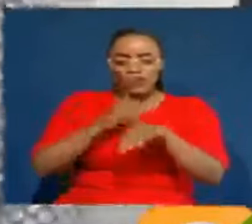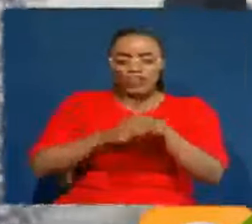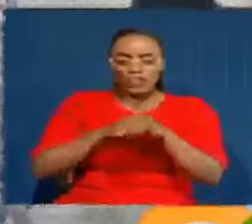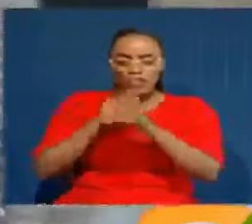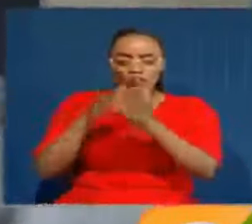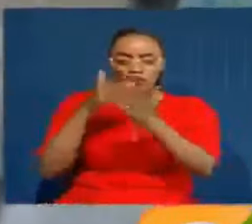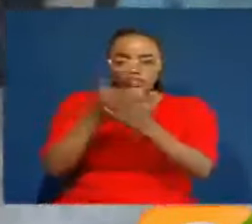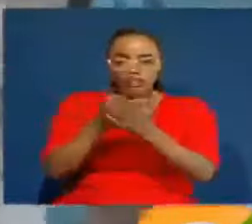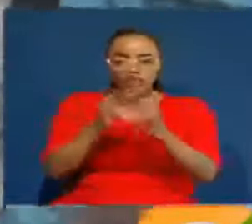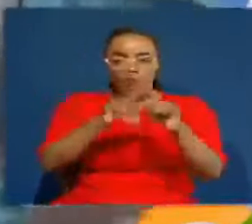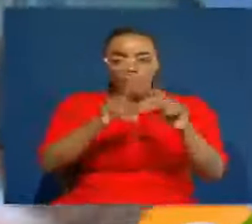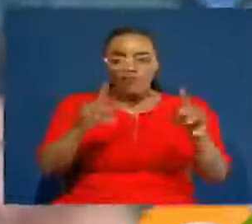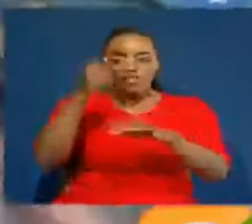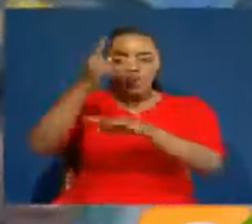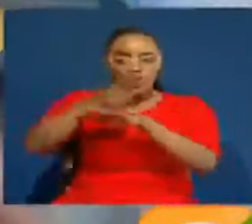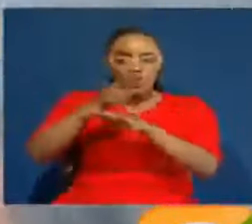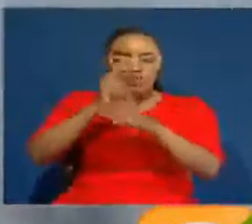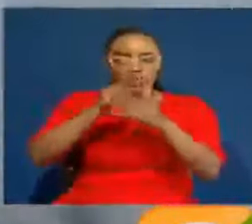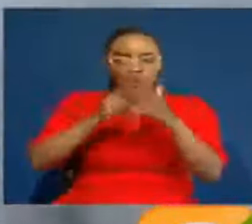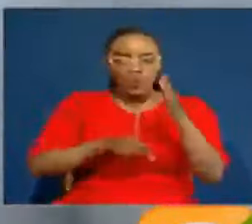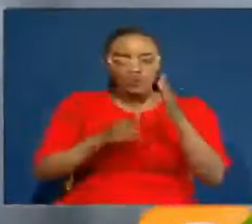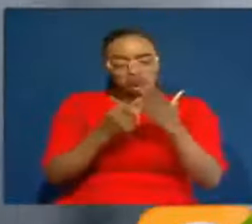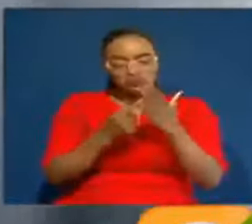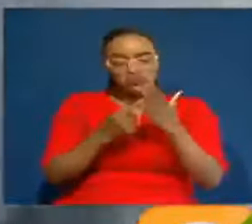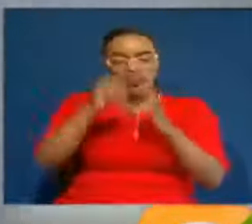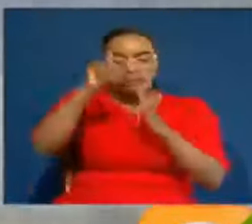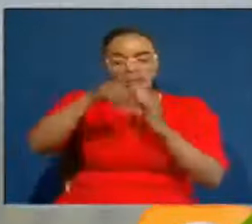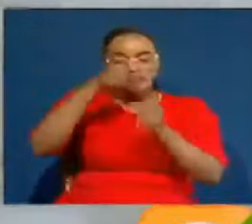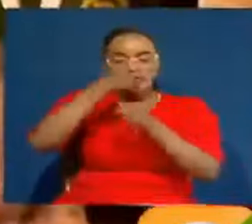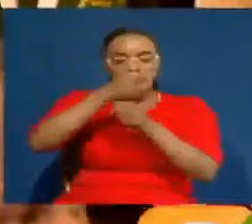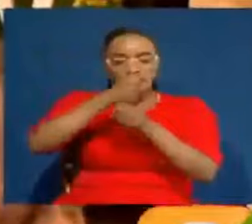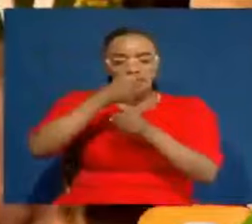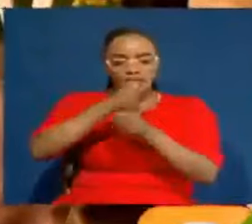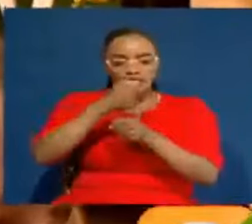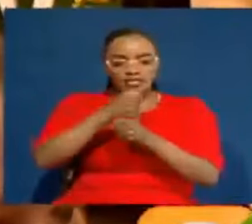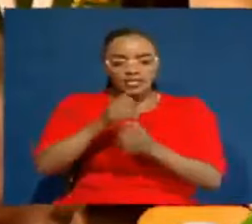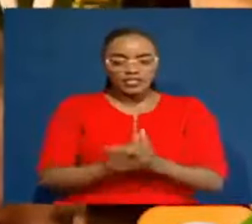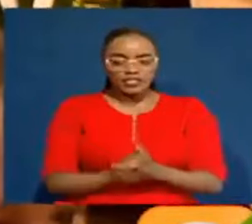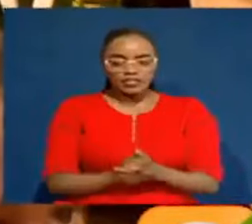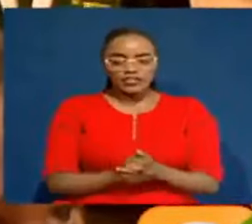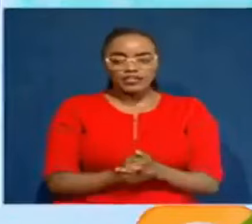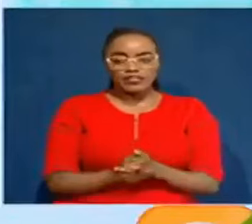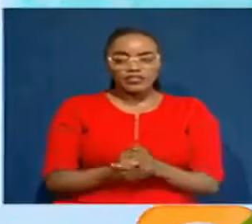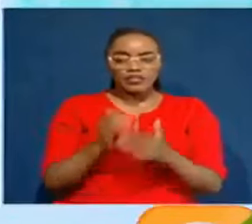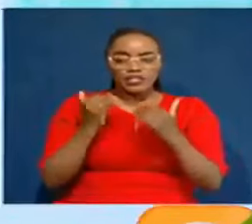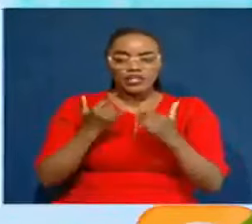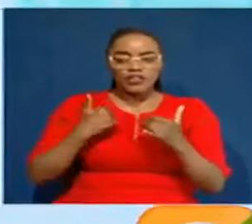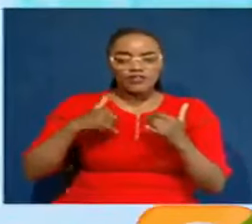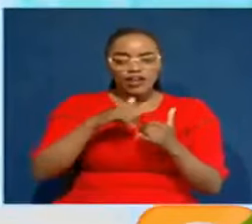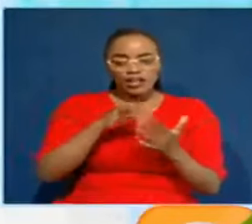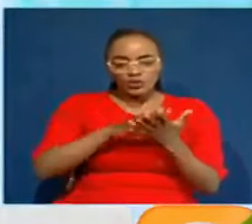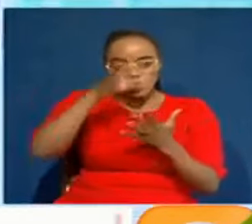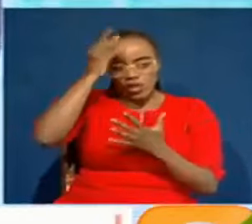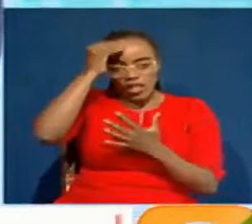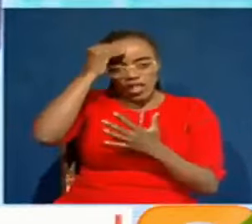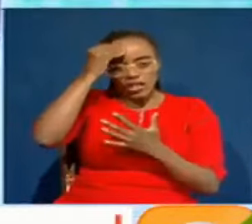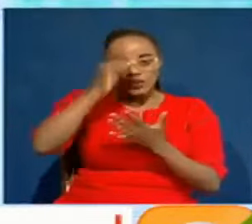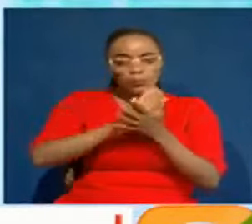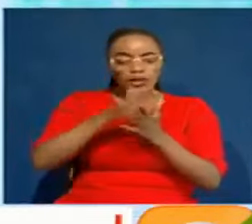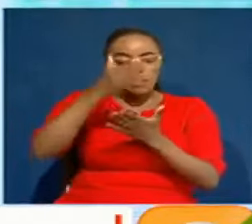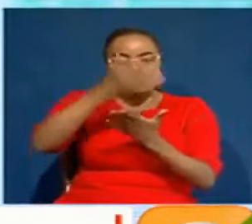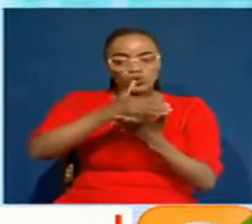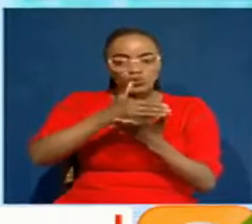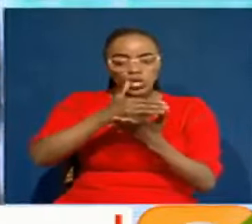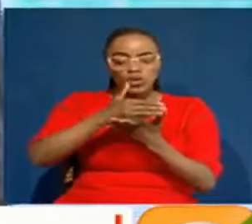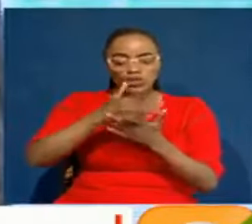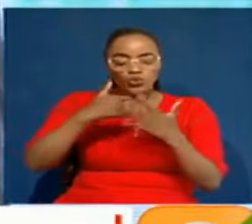rufaa, lakini kionya kuwa rufaa hizo lazima zifanywe haraka. So let us learn to be true